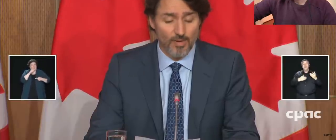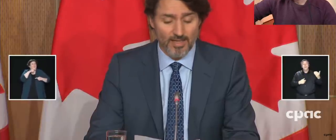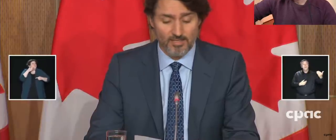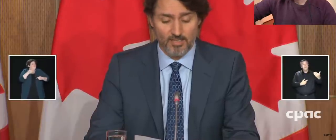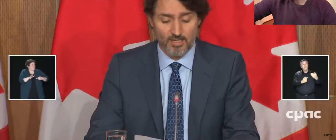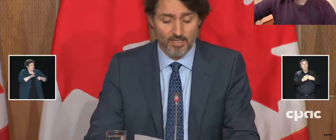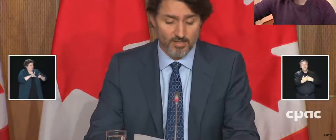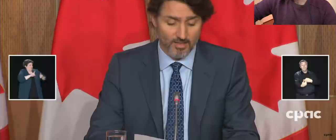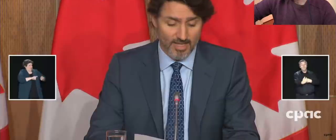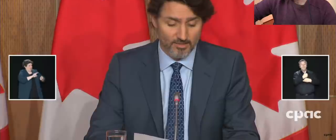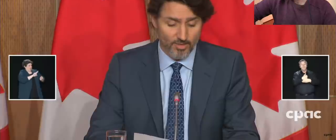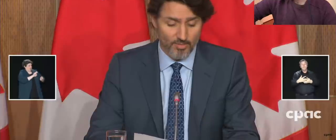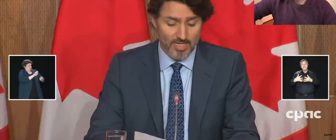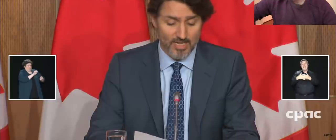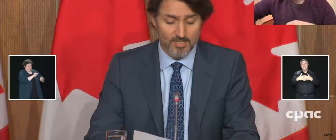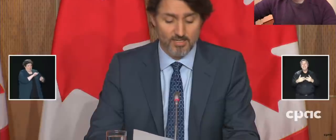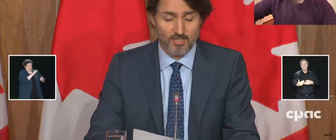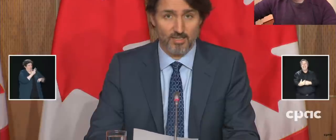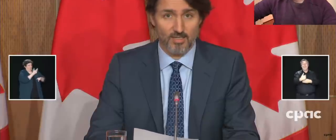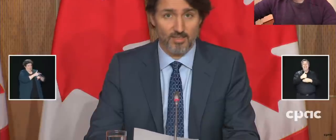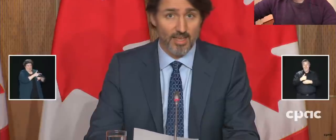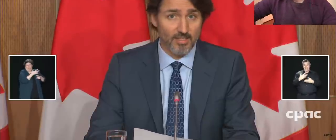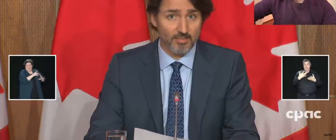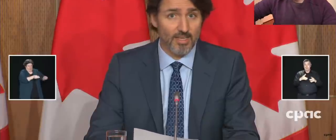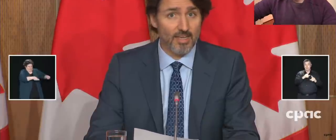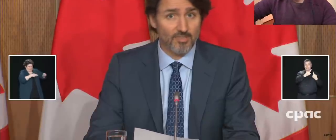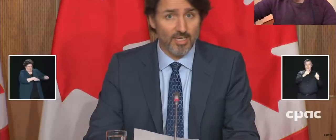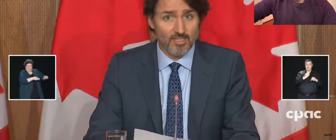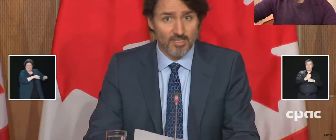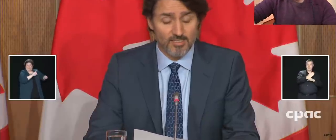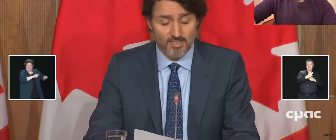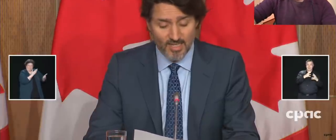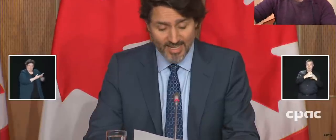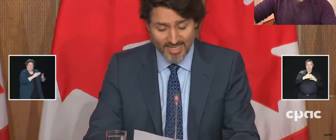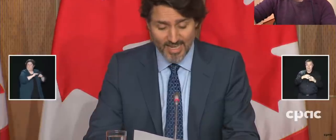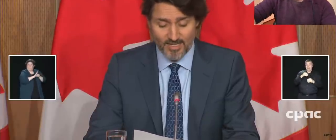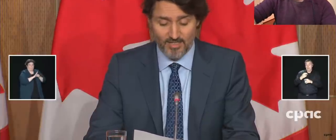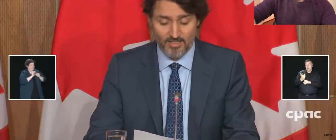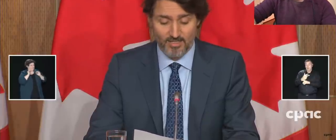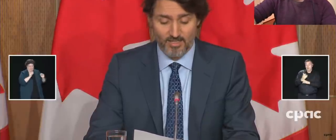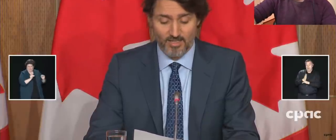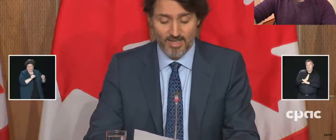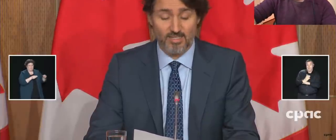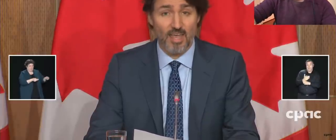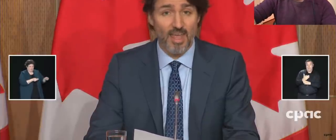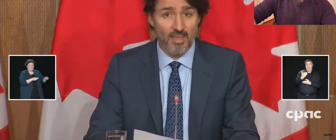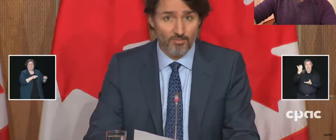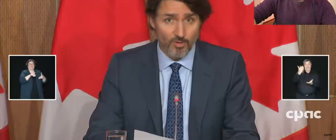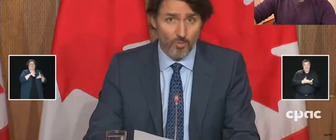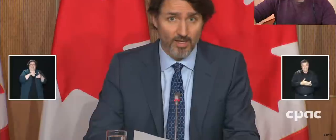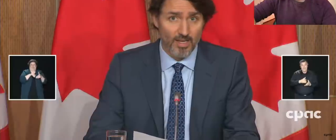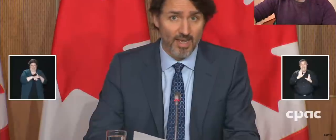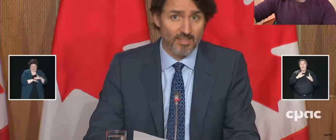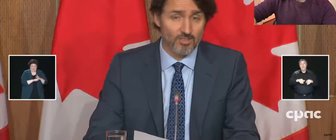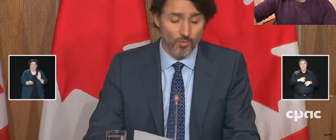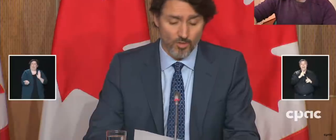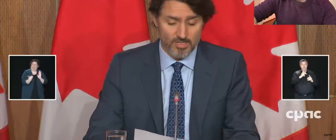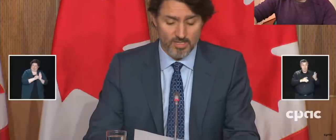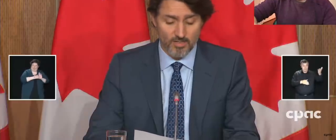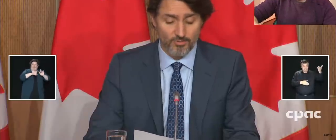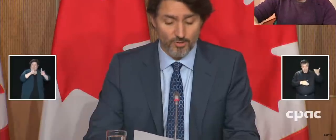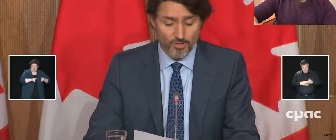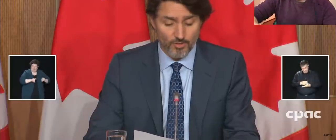the U.S. in the last 3 days. Then they have to get tested again. And everyone has